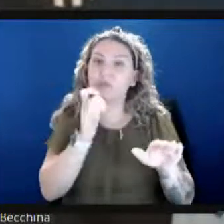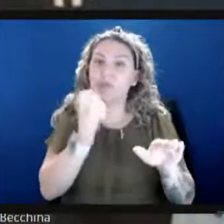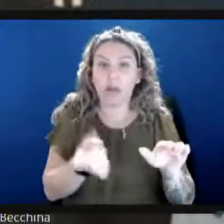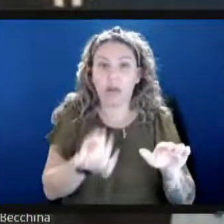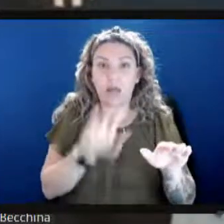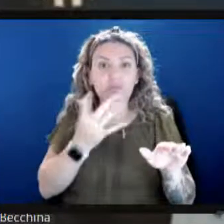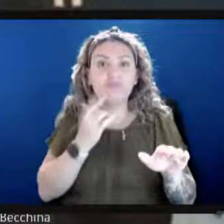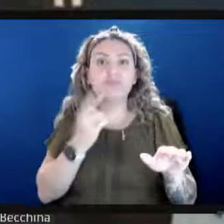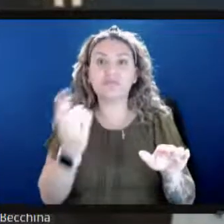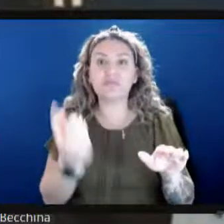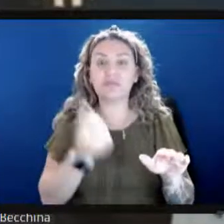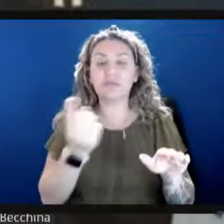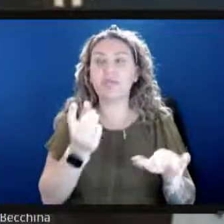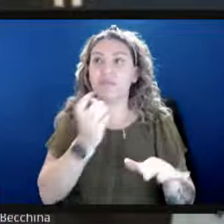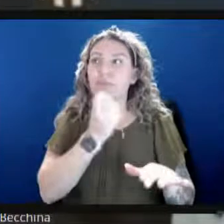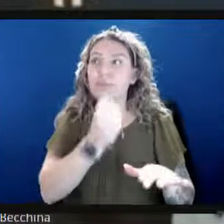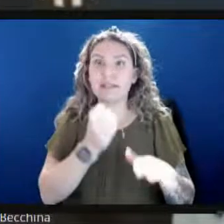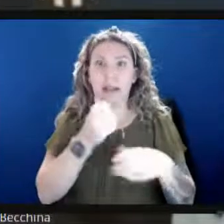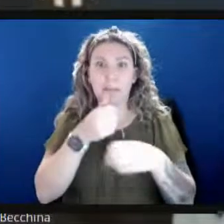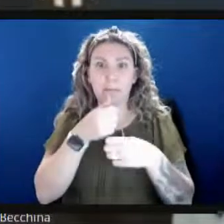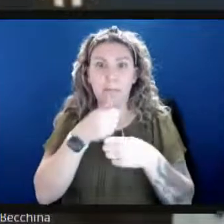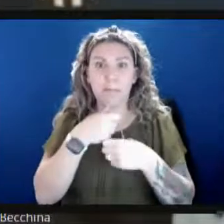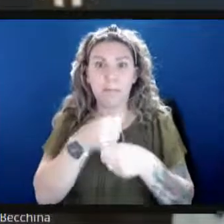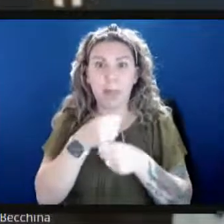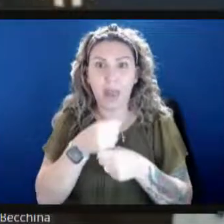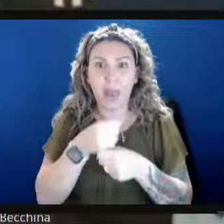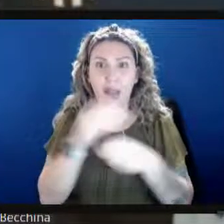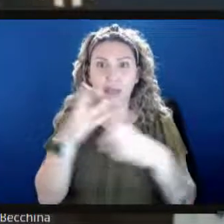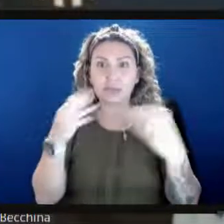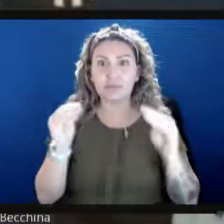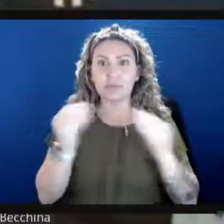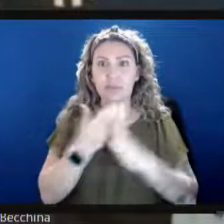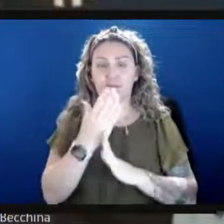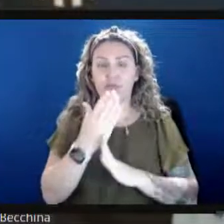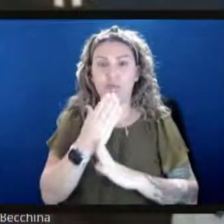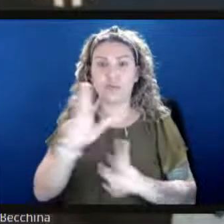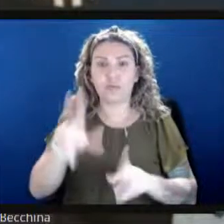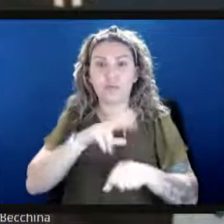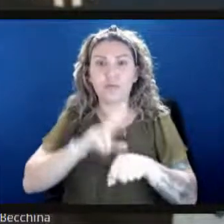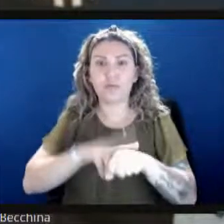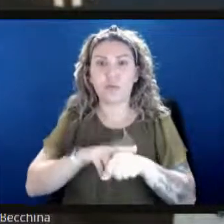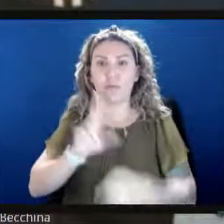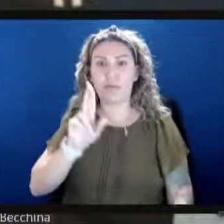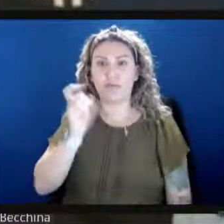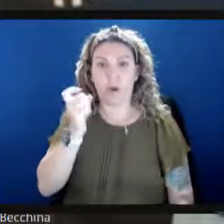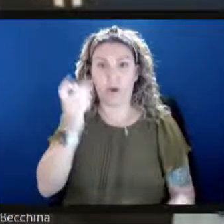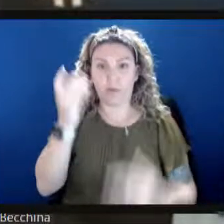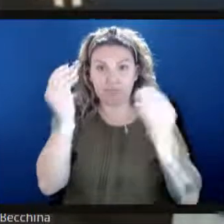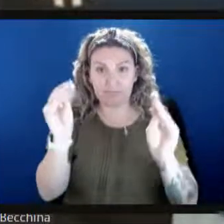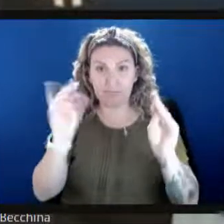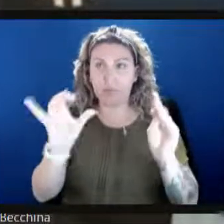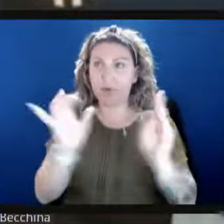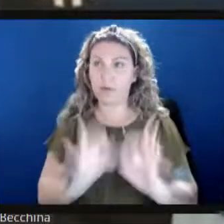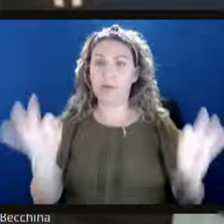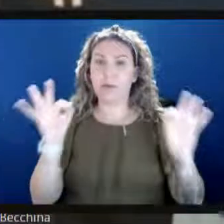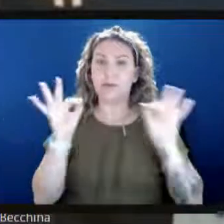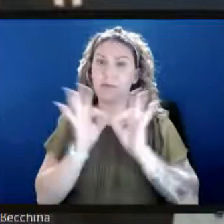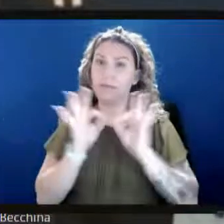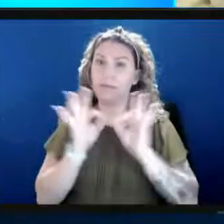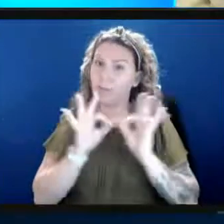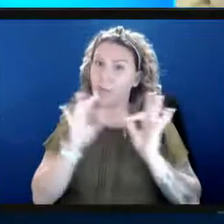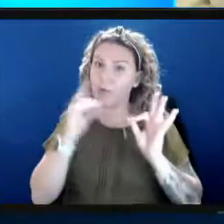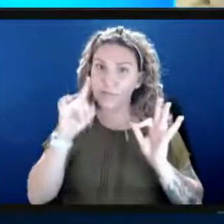not manufactured and sold through a regular pharmacy, is really key to keeping kids safe in these type of